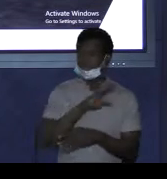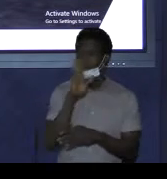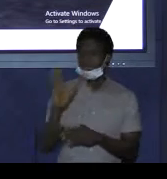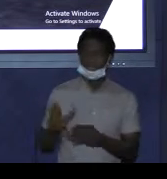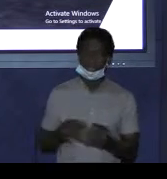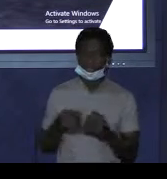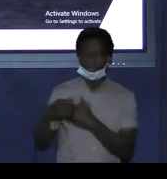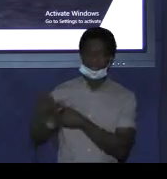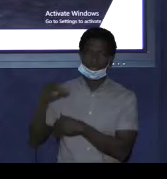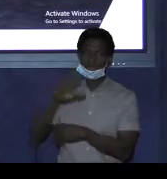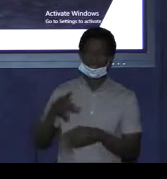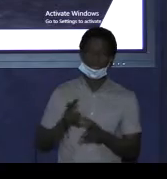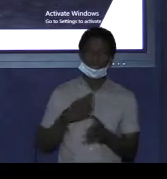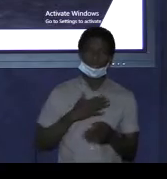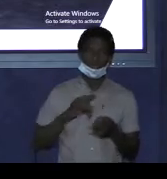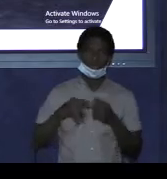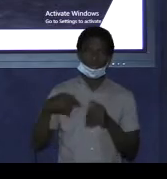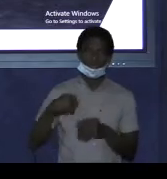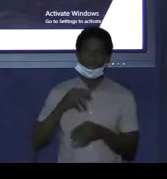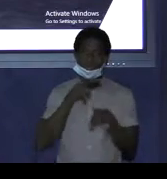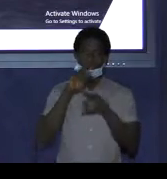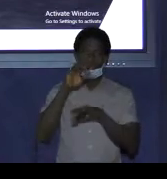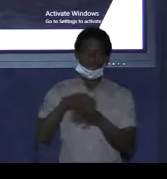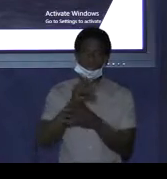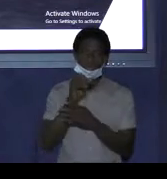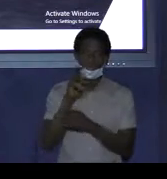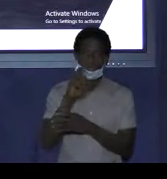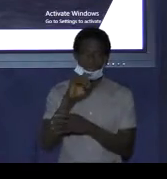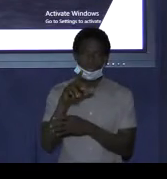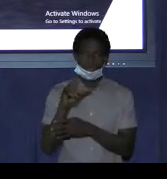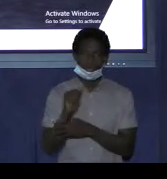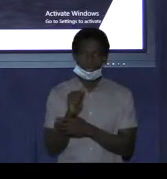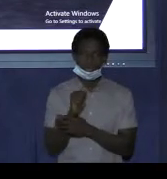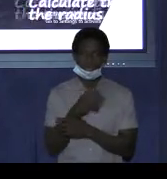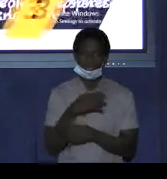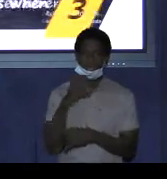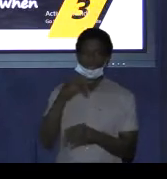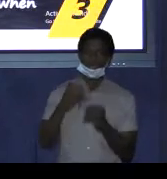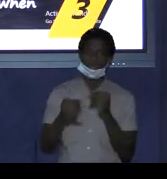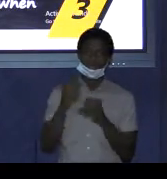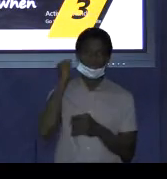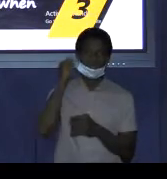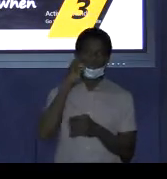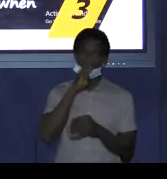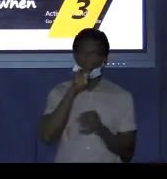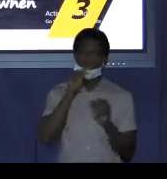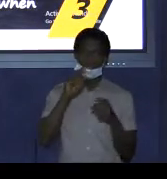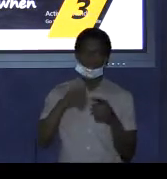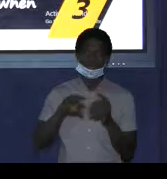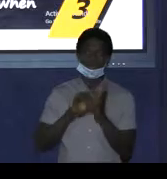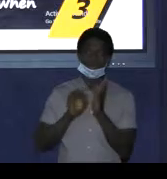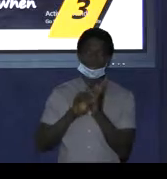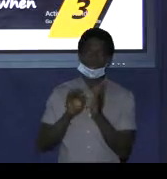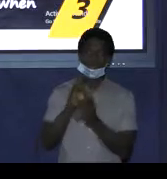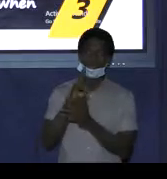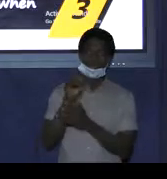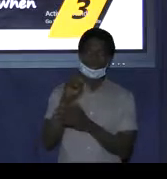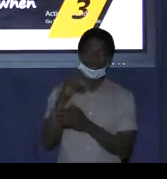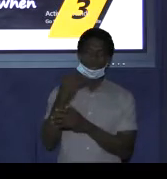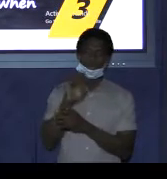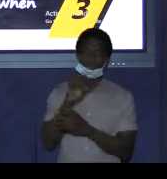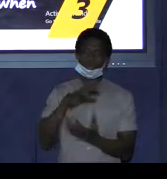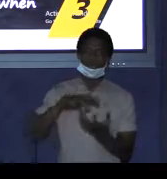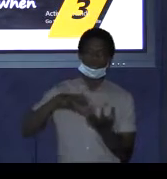never lose your way, my friend. So we'll be looking at the formula for calculating the volume of a sphere. And finally, you should be able to calculate the volume of